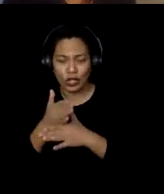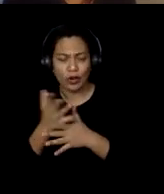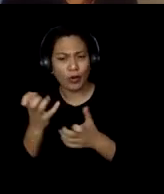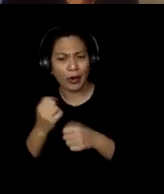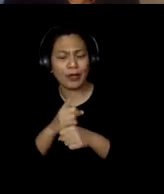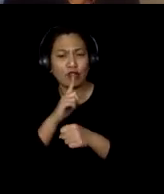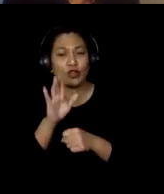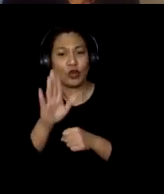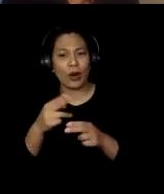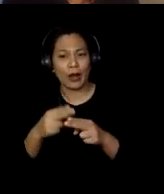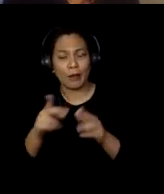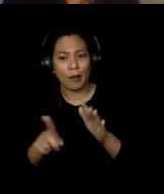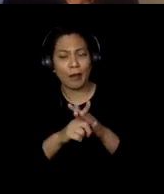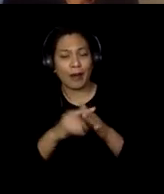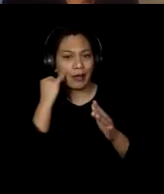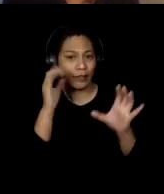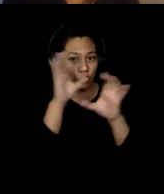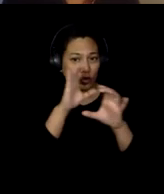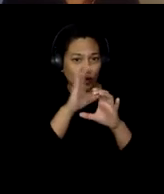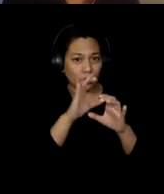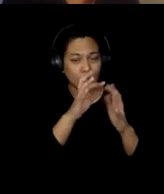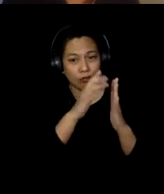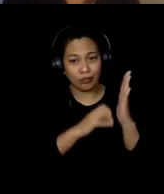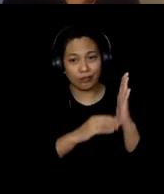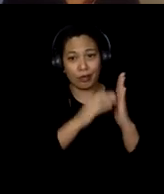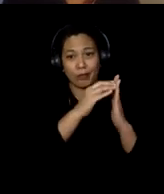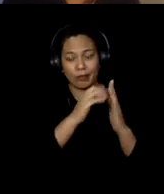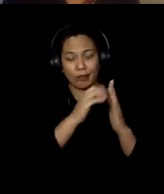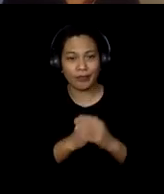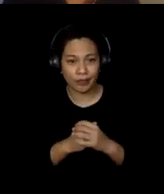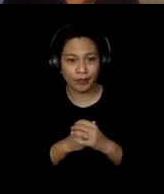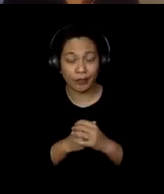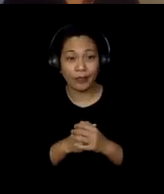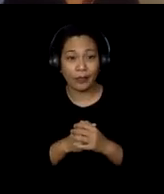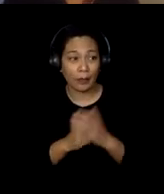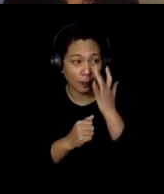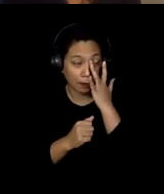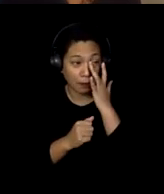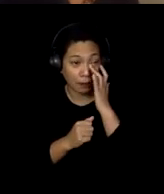surfaces. Now, why it's important is even in,